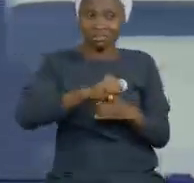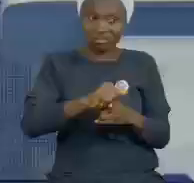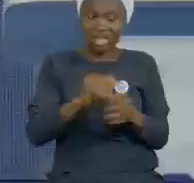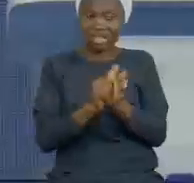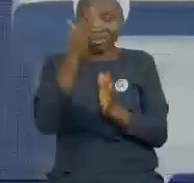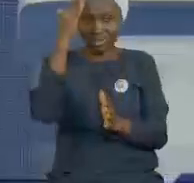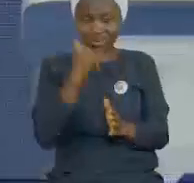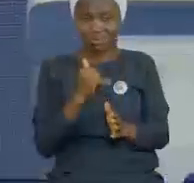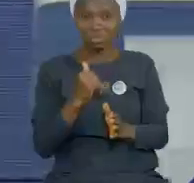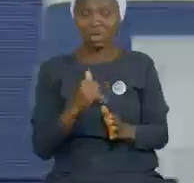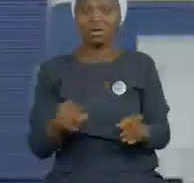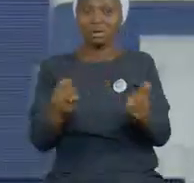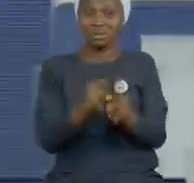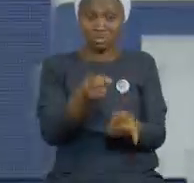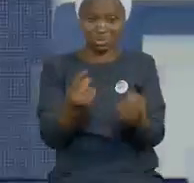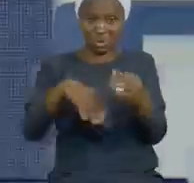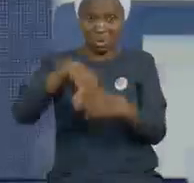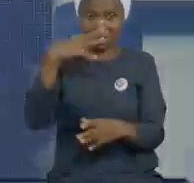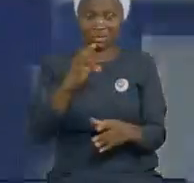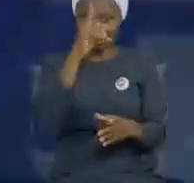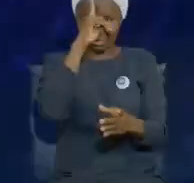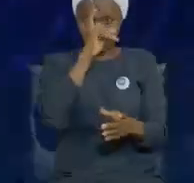you came out of Egypt, this is still happening to you.